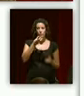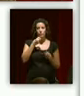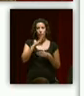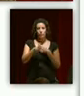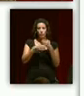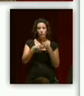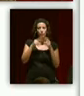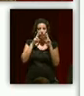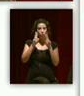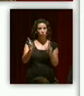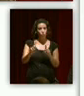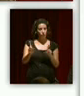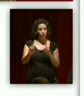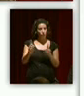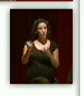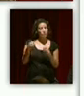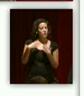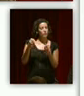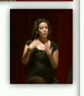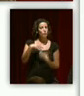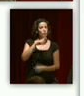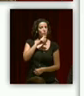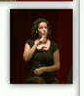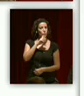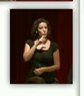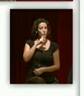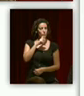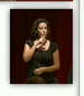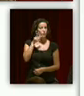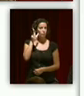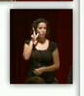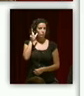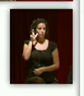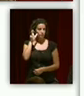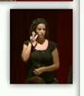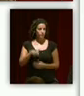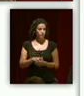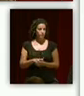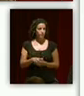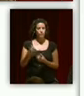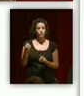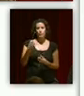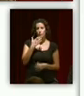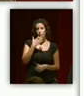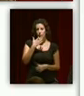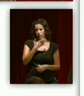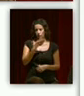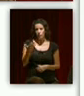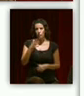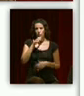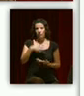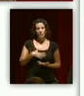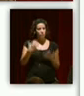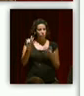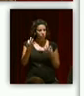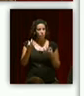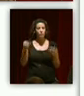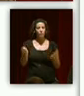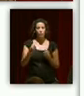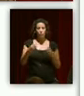For instance, all the additional information that the subject is not perceiving would be sent to him or her through this